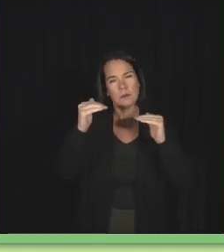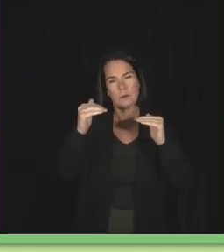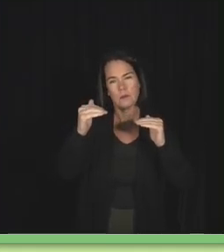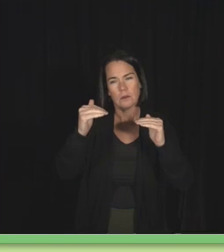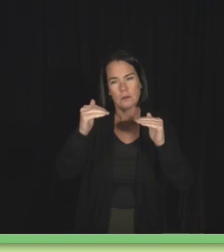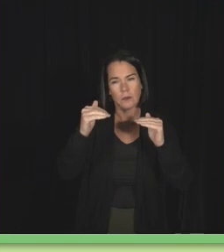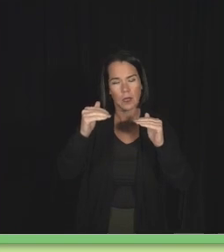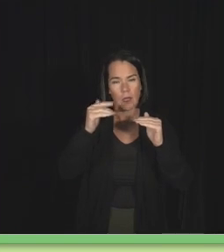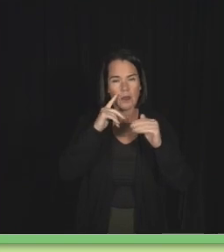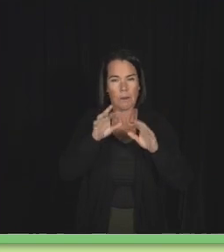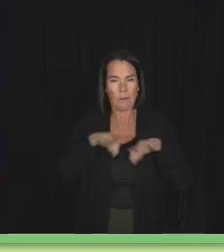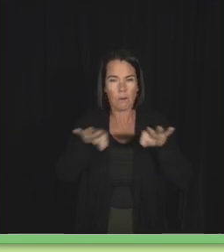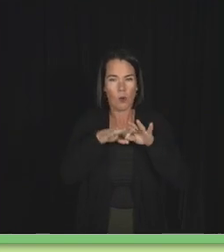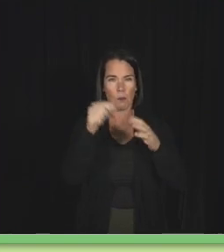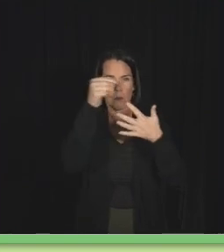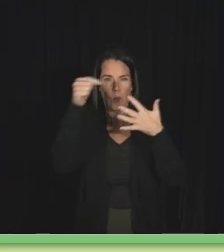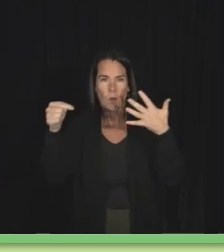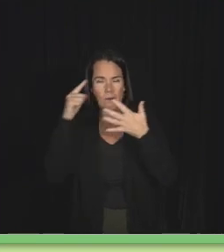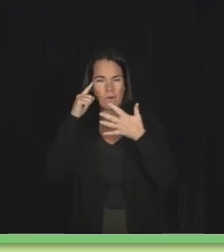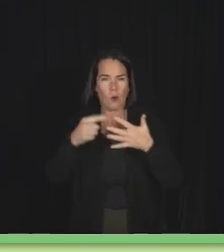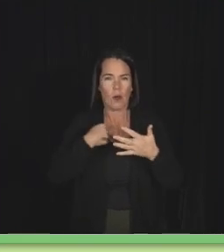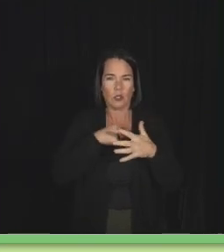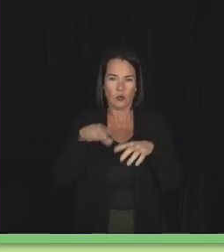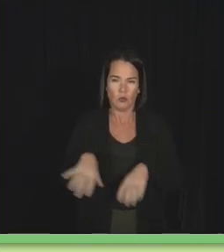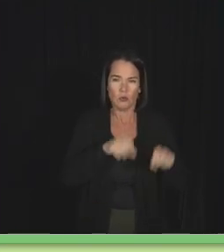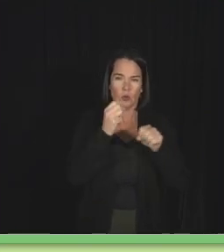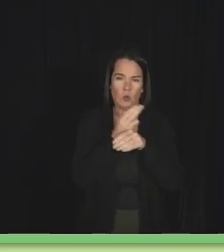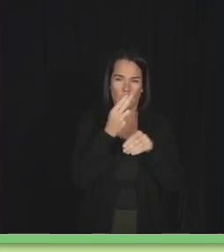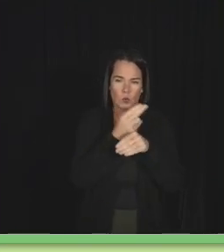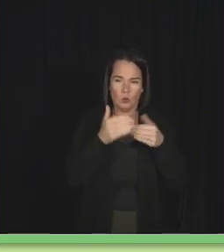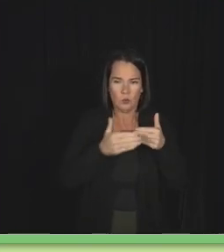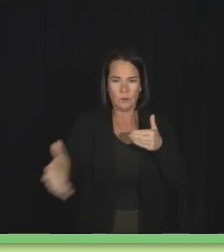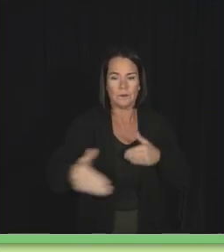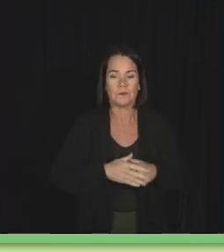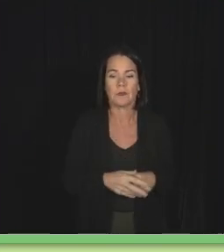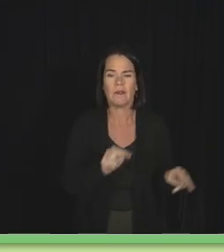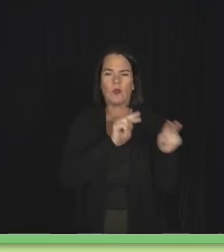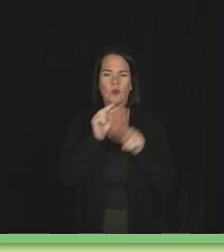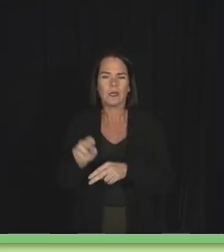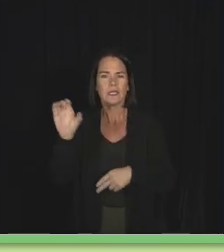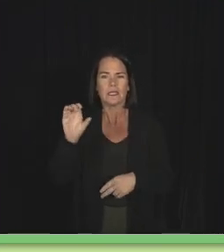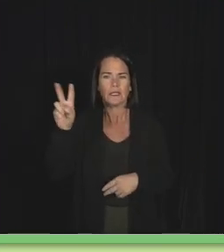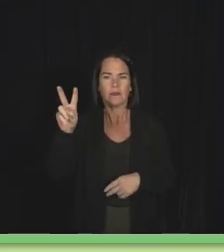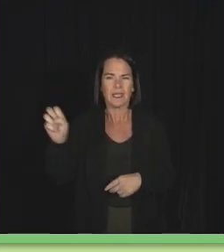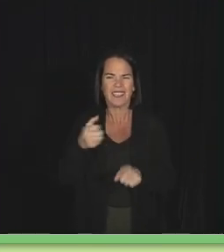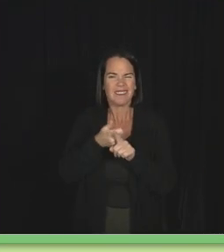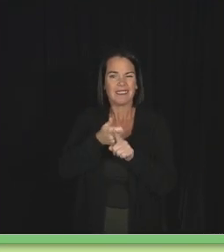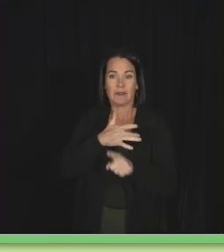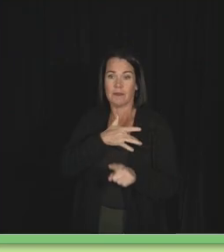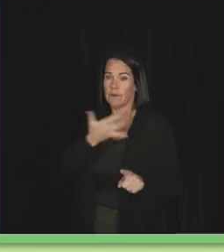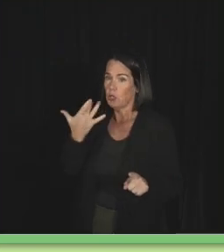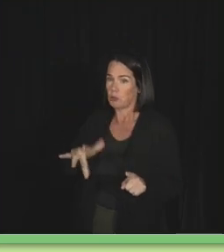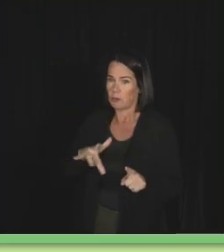critical adoption. If you look at more data, CVEs, which are essentially vulnerability metrics for projects continue